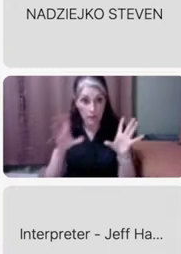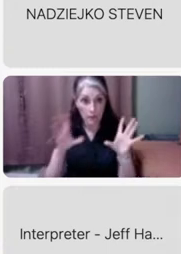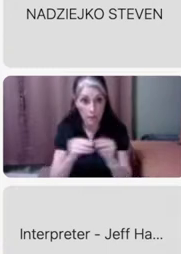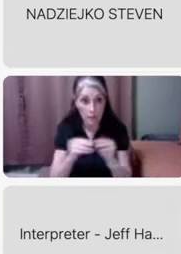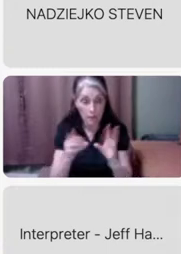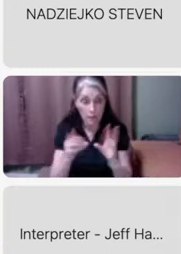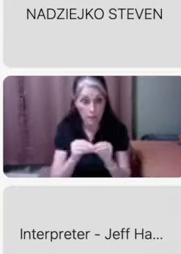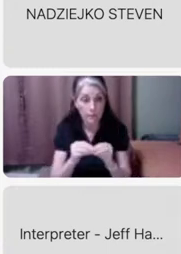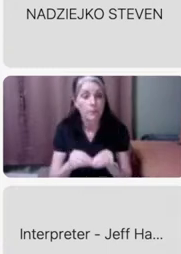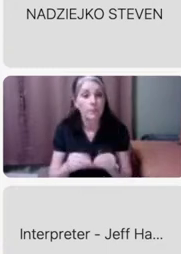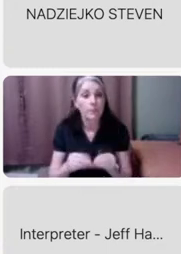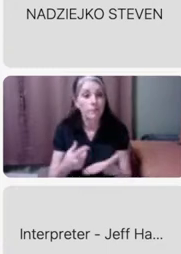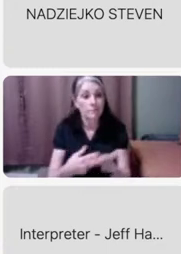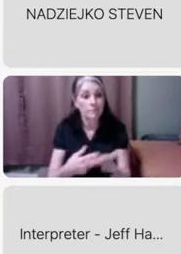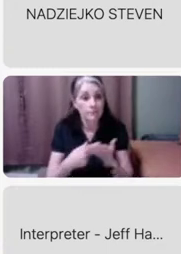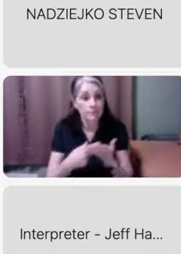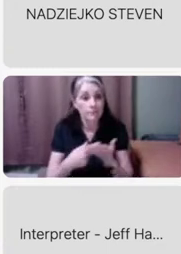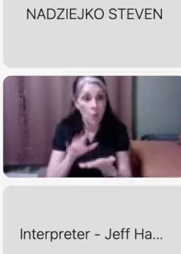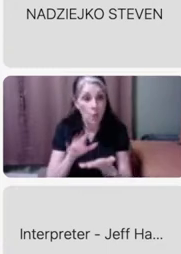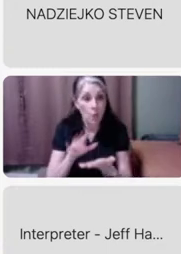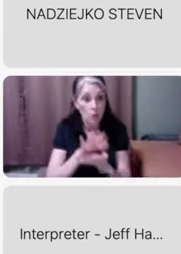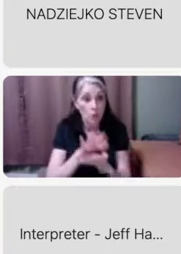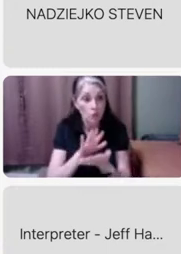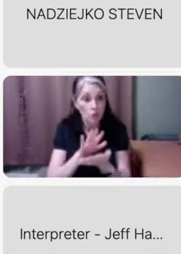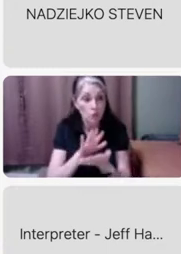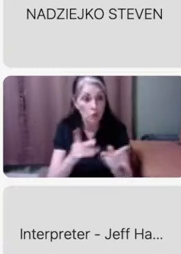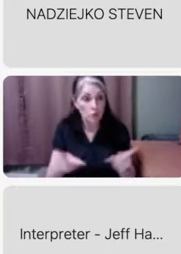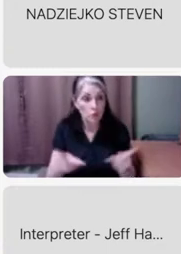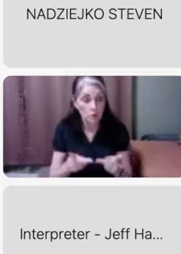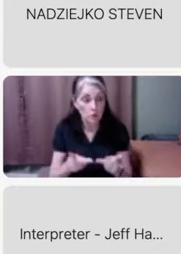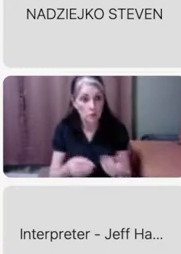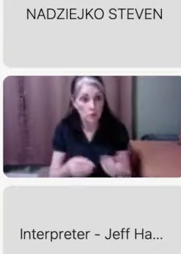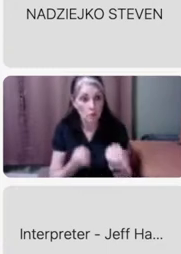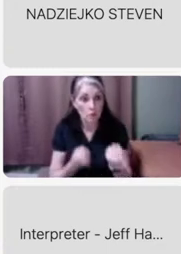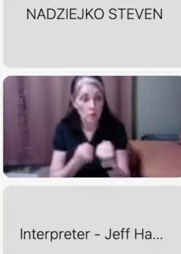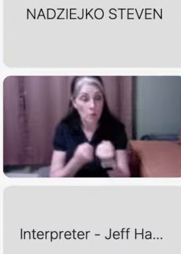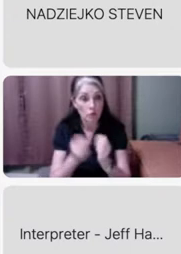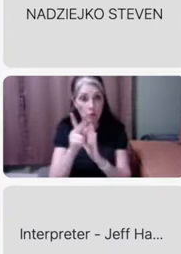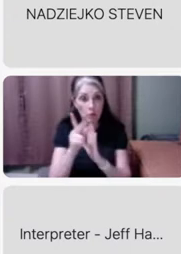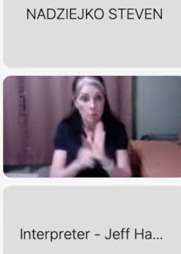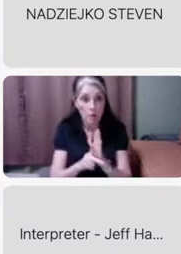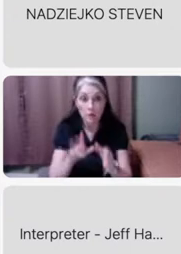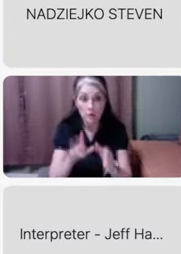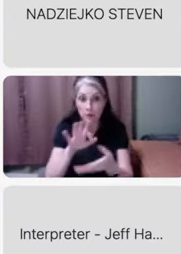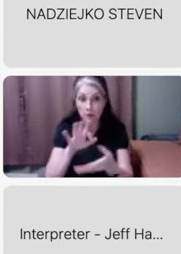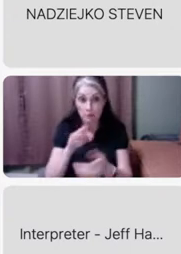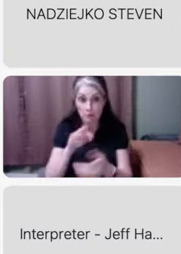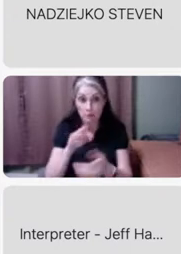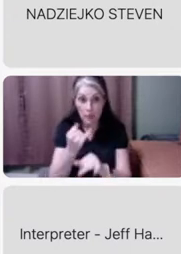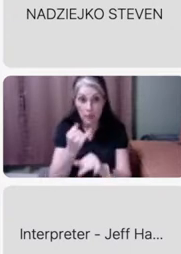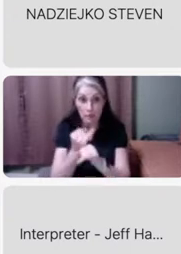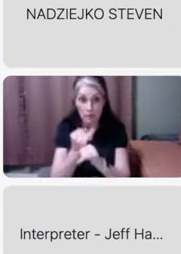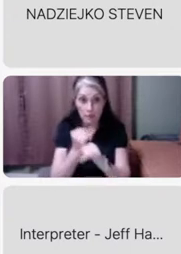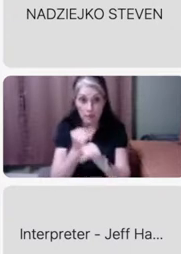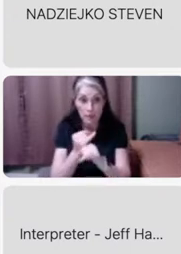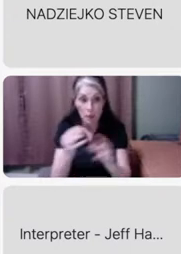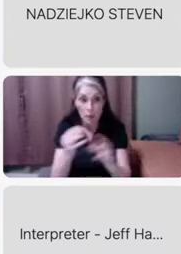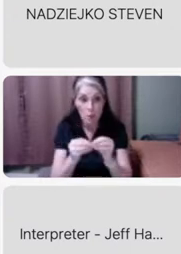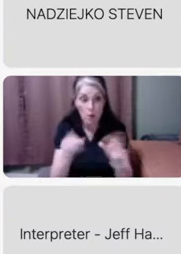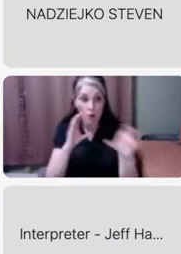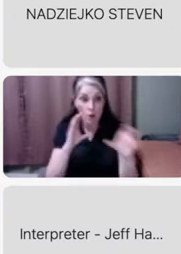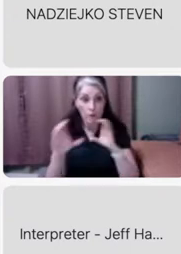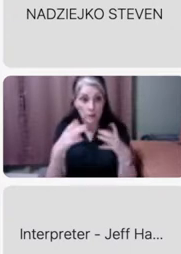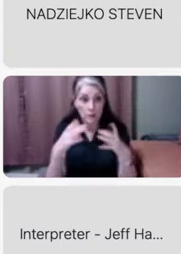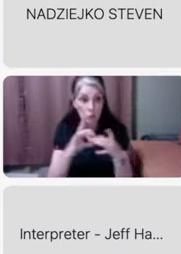school sites promotion of the policy at the site level and more conversations regarding health next slide